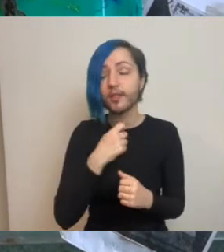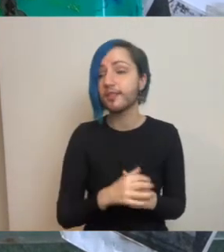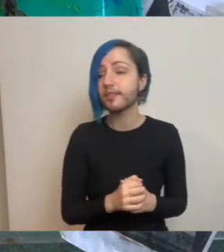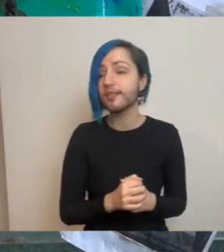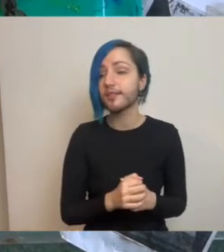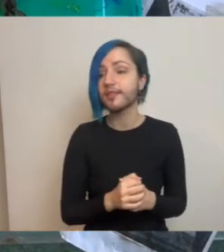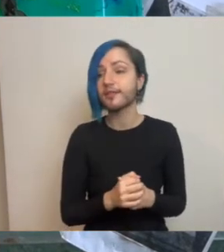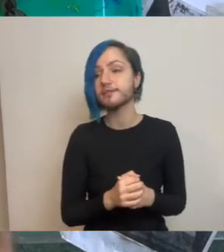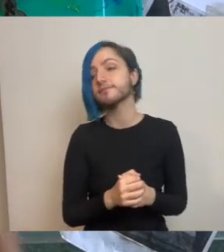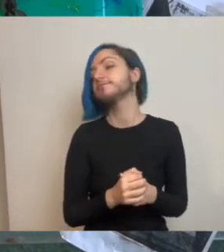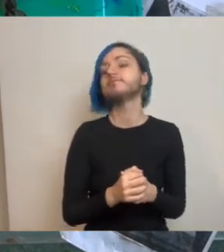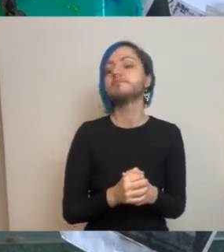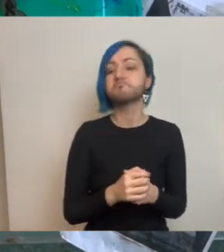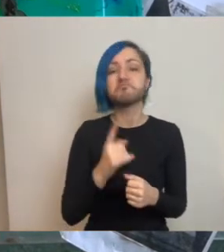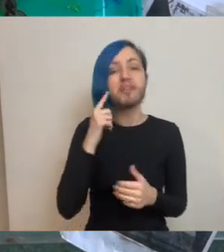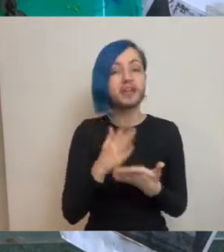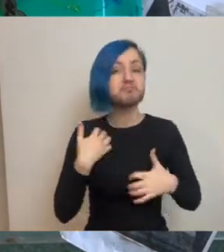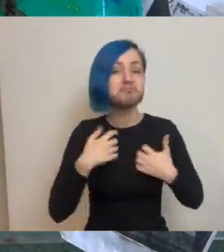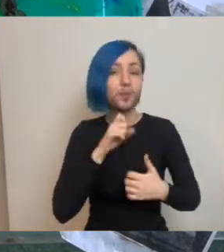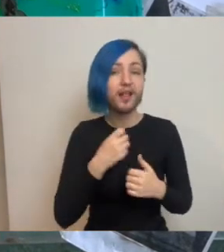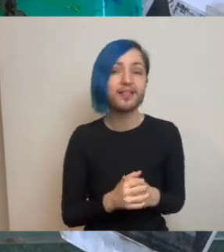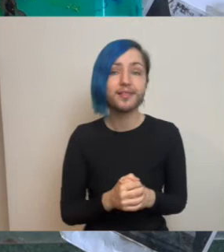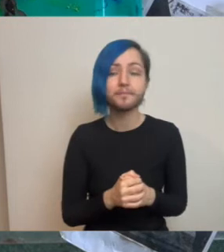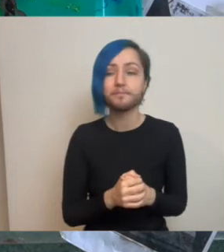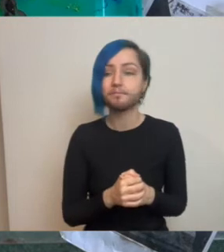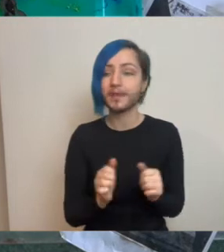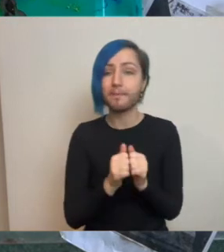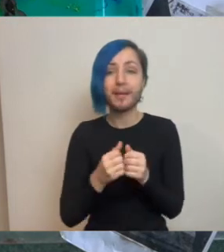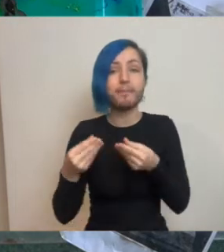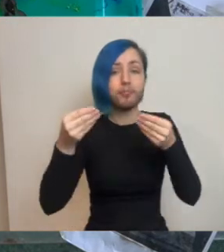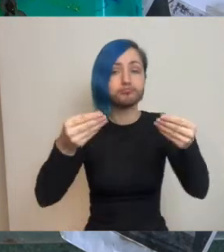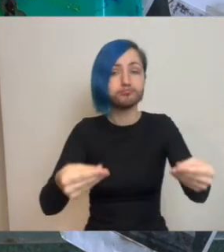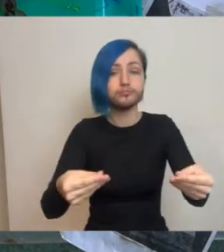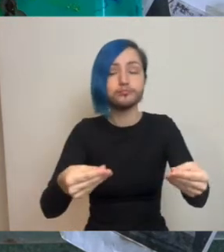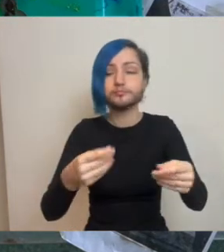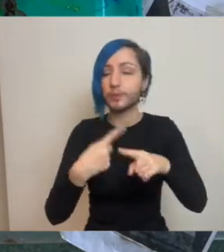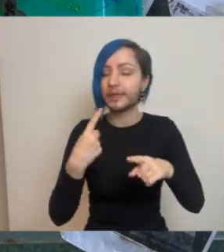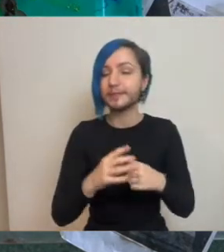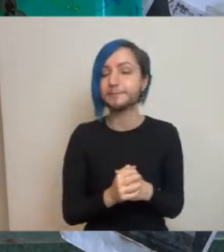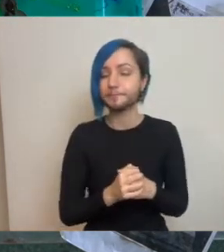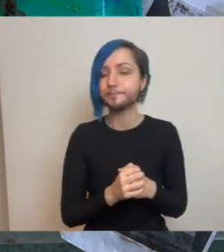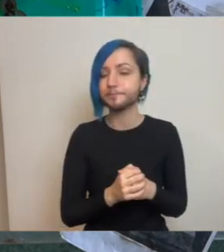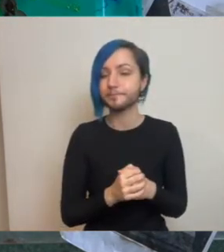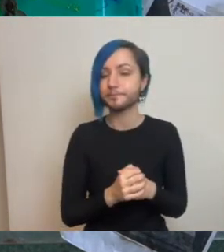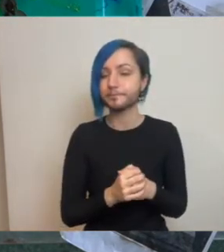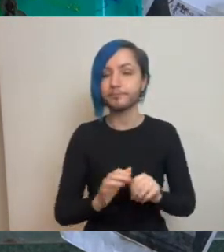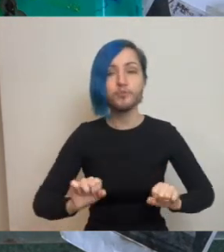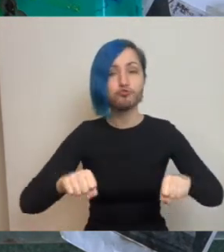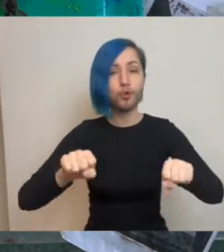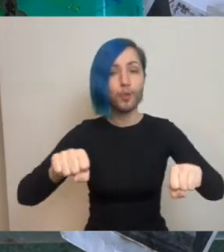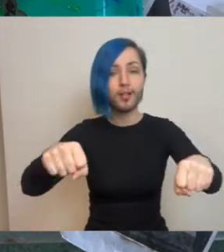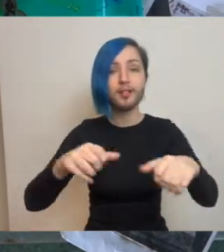Which will be really interesting. And then I'm just going to put this on top again really quickly and roll over